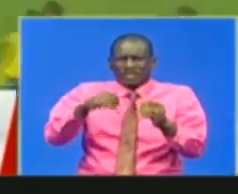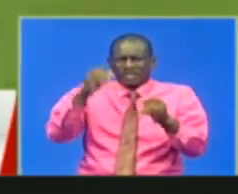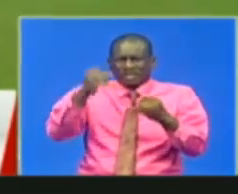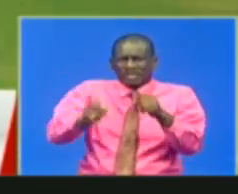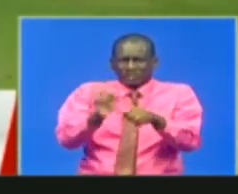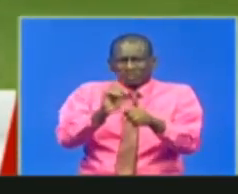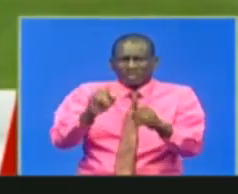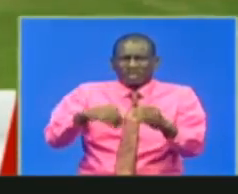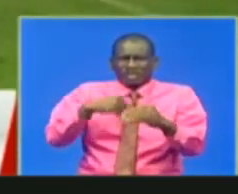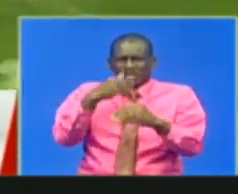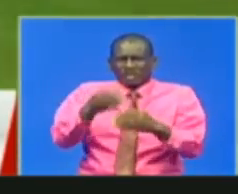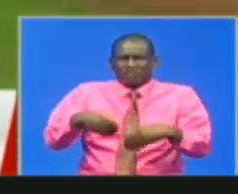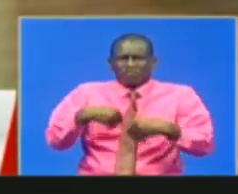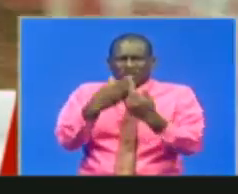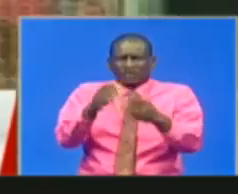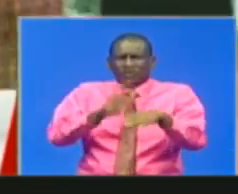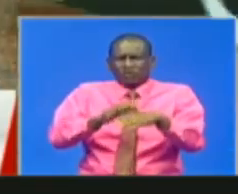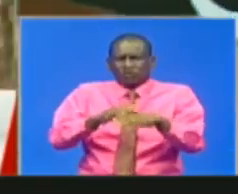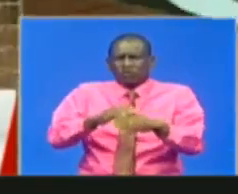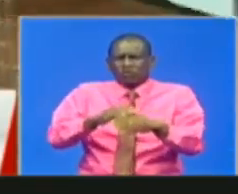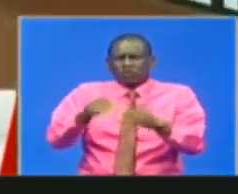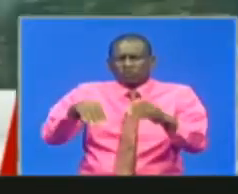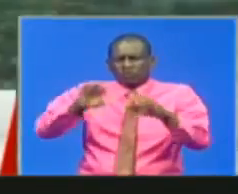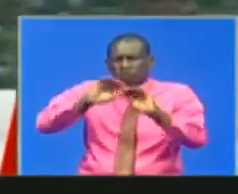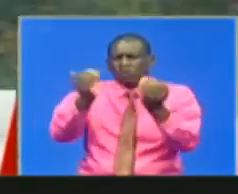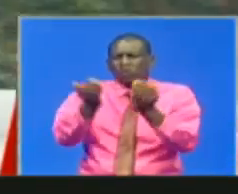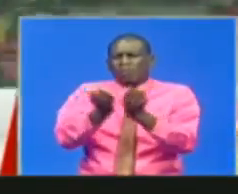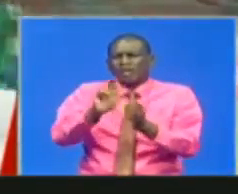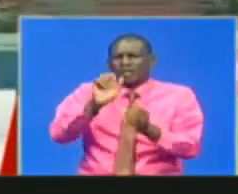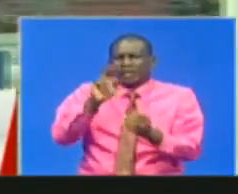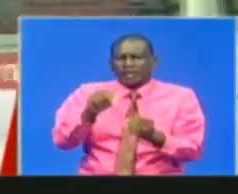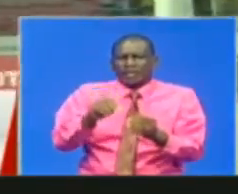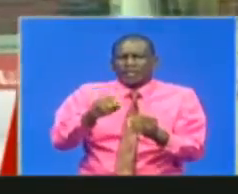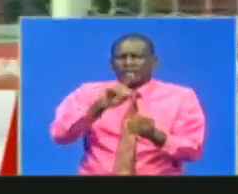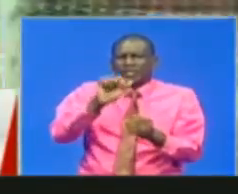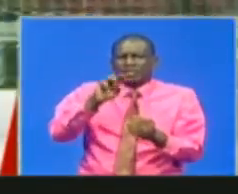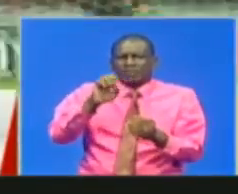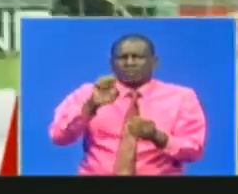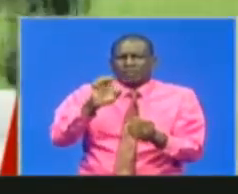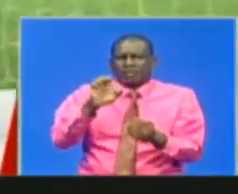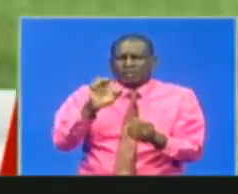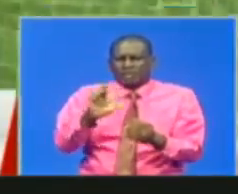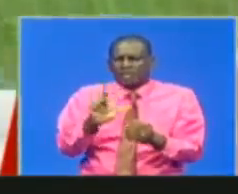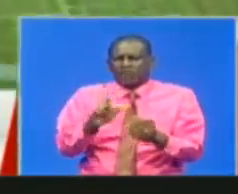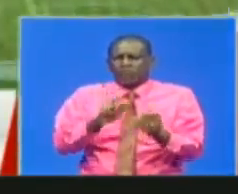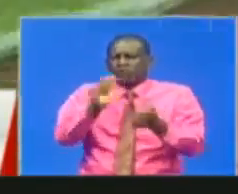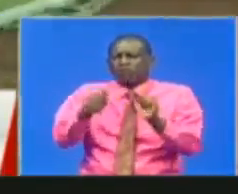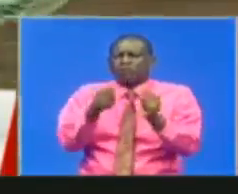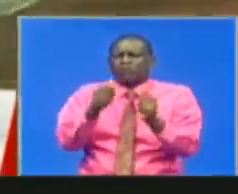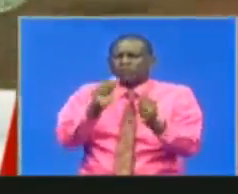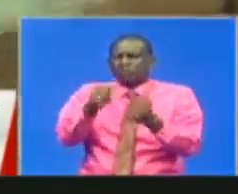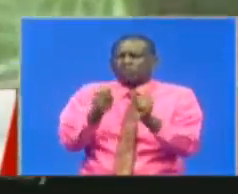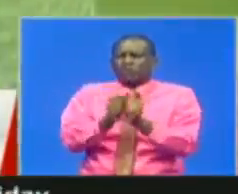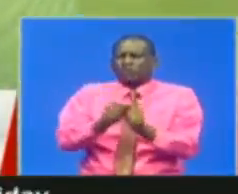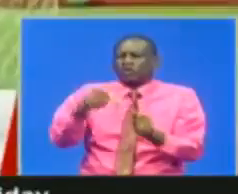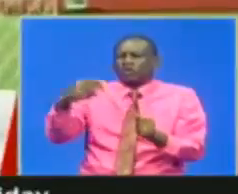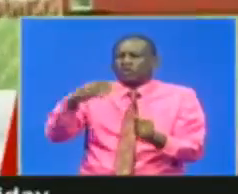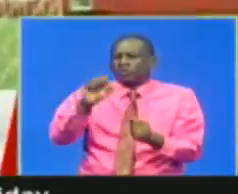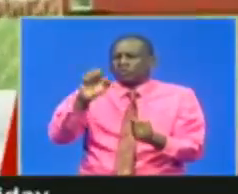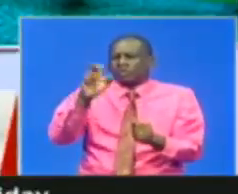put through by Kenneth Muguna. Zamalek will clash with Hussein Dey later tonight.